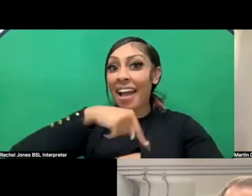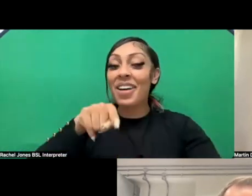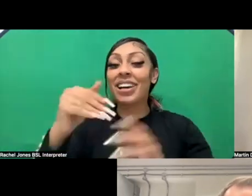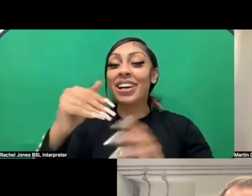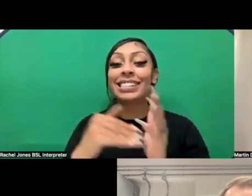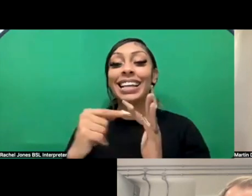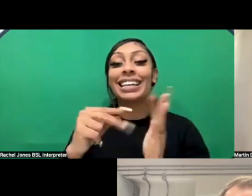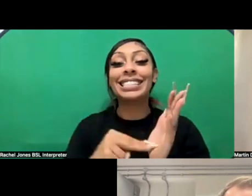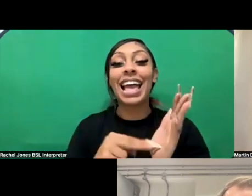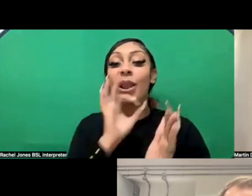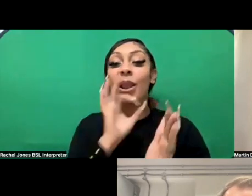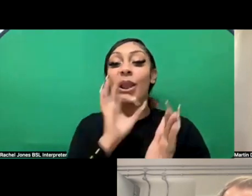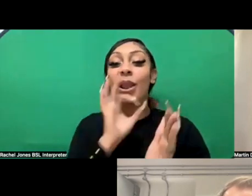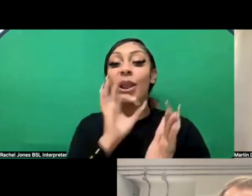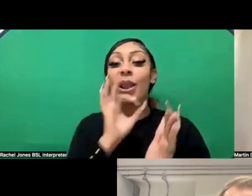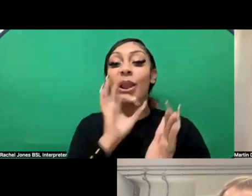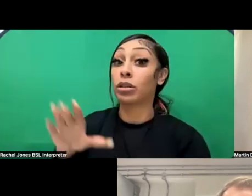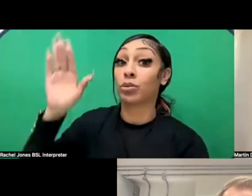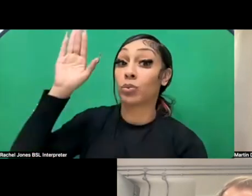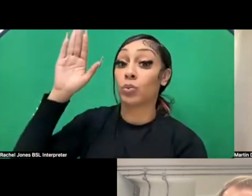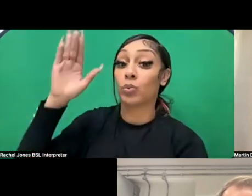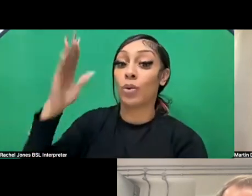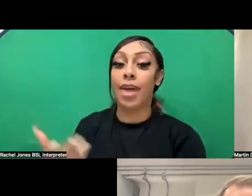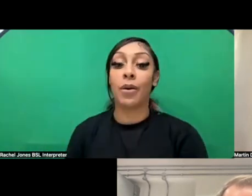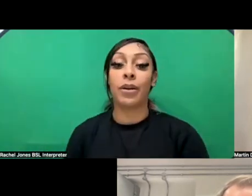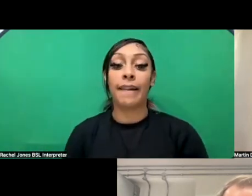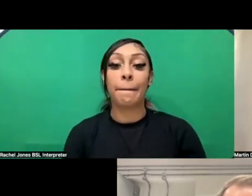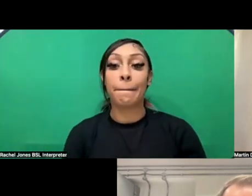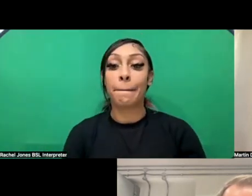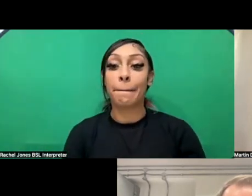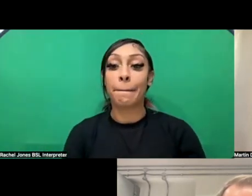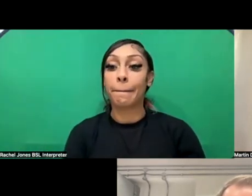Zen, you're welcome to speak now. I'll just give you the chance. If not, I'll read it for you.